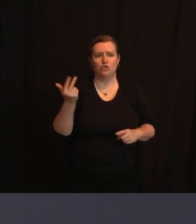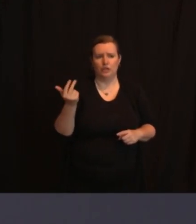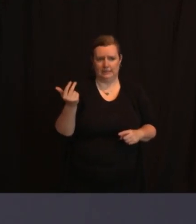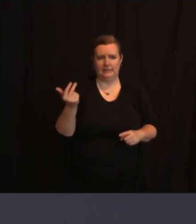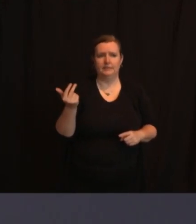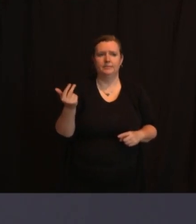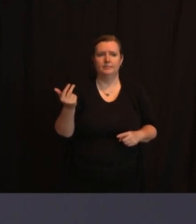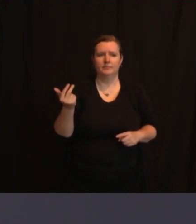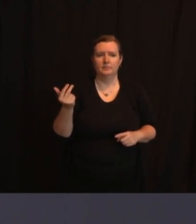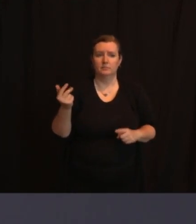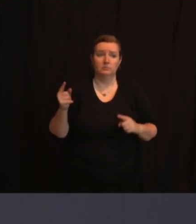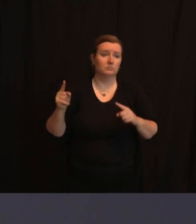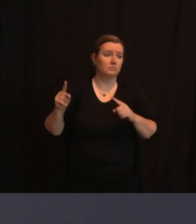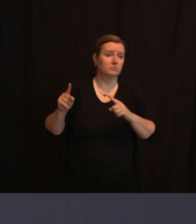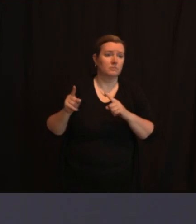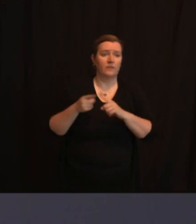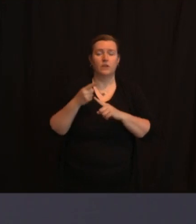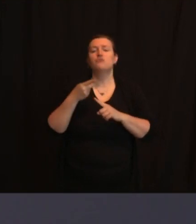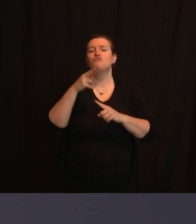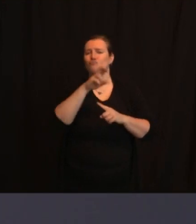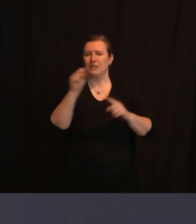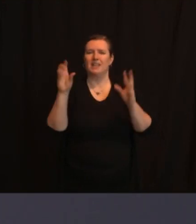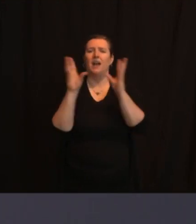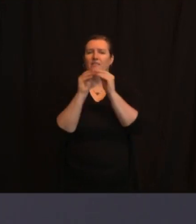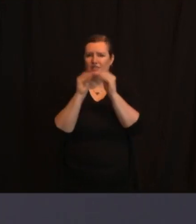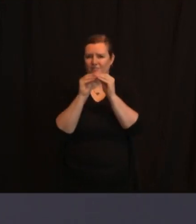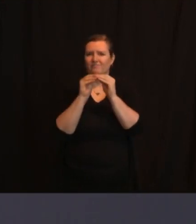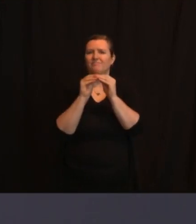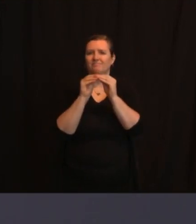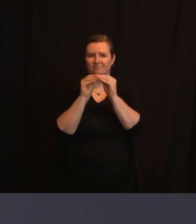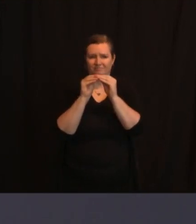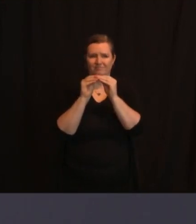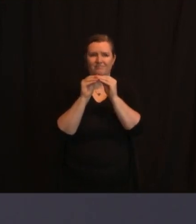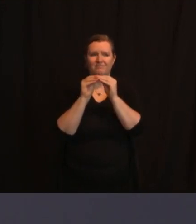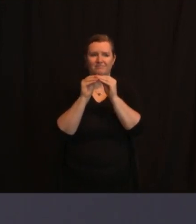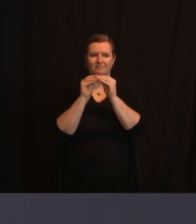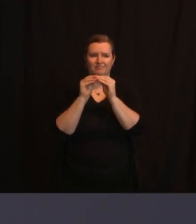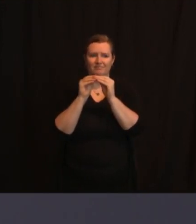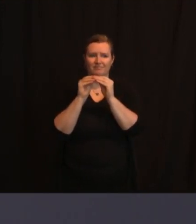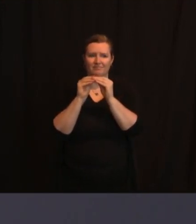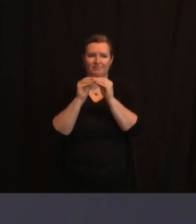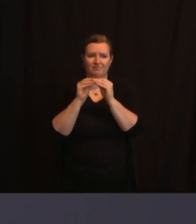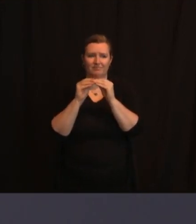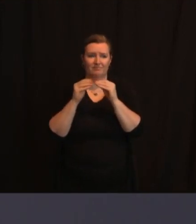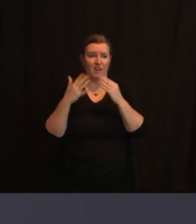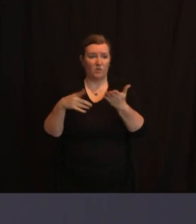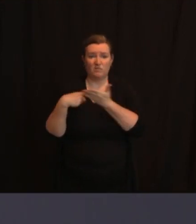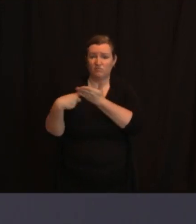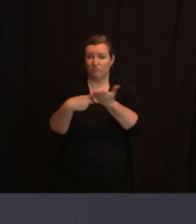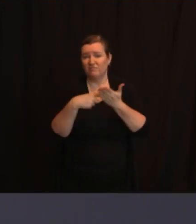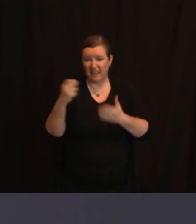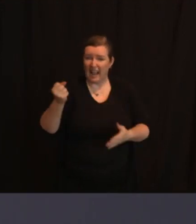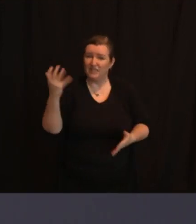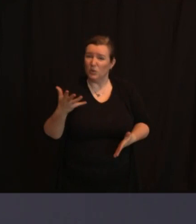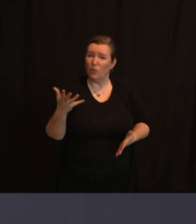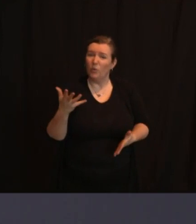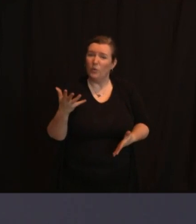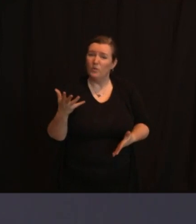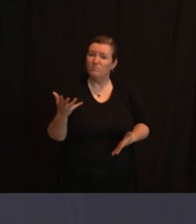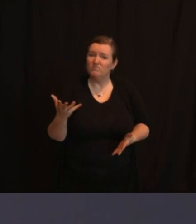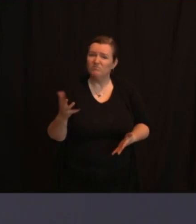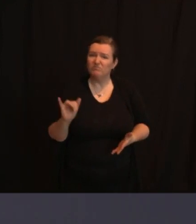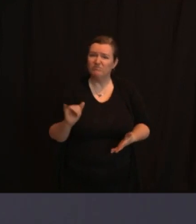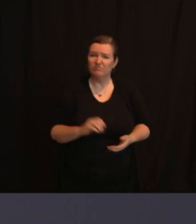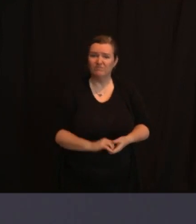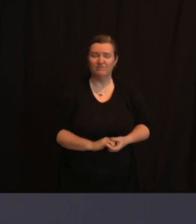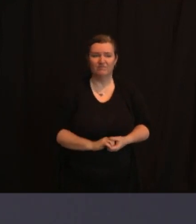decisions there. No decisions on the July 7 primary, but those are probably going to come sooner than later, I would guess. So bear with